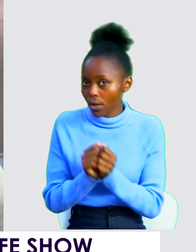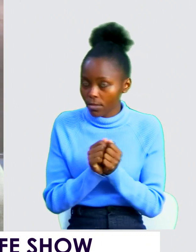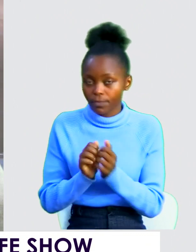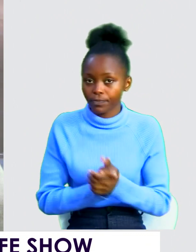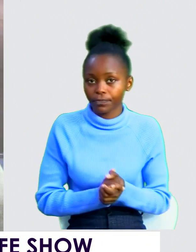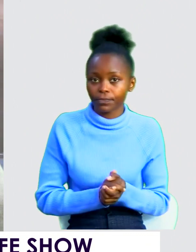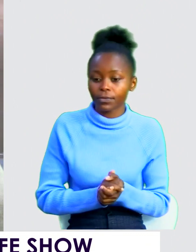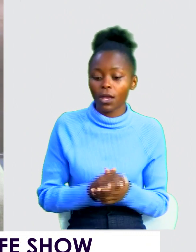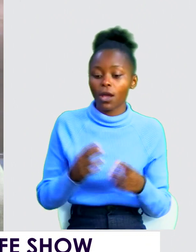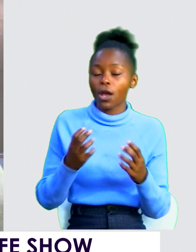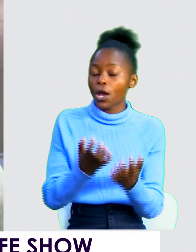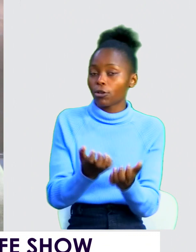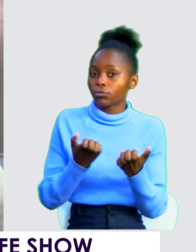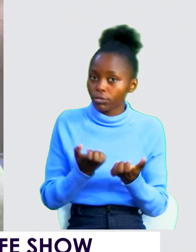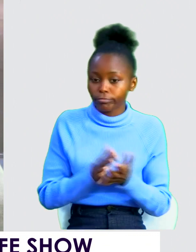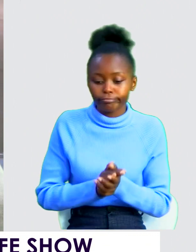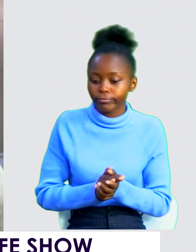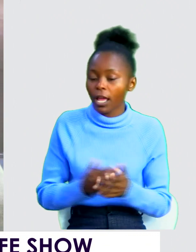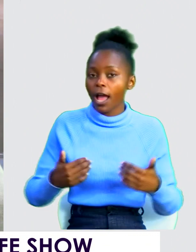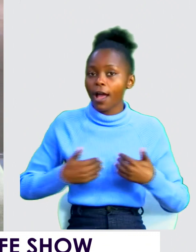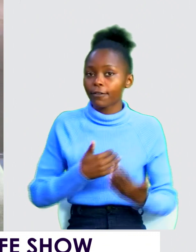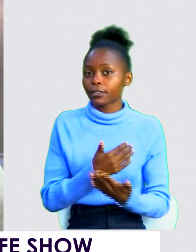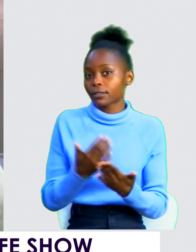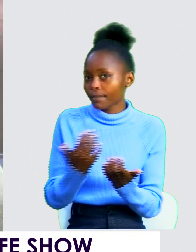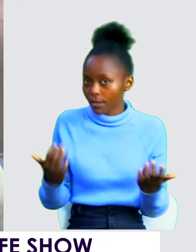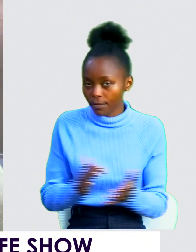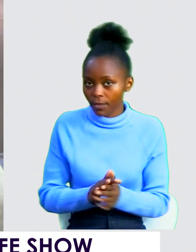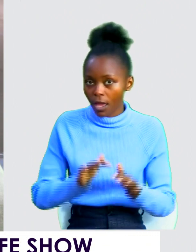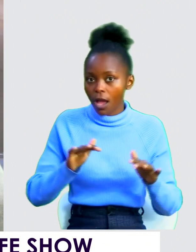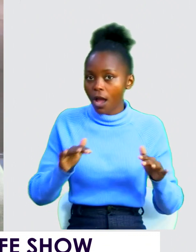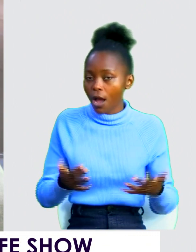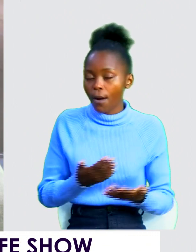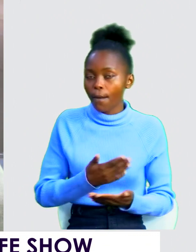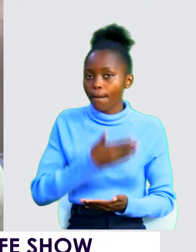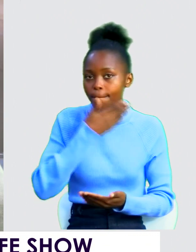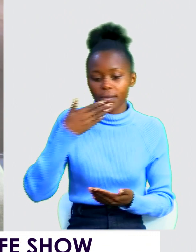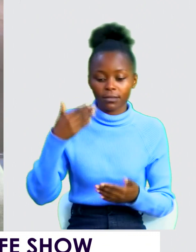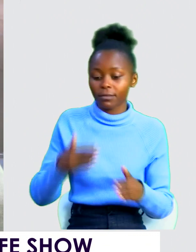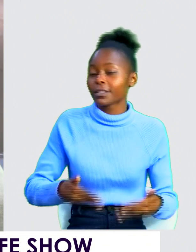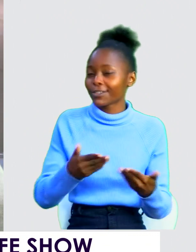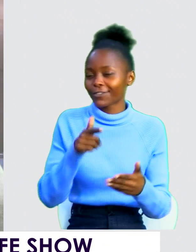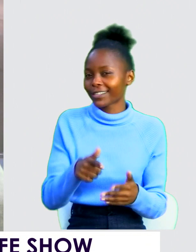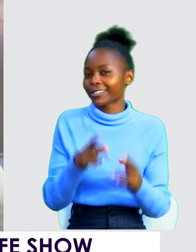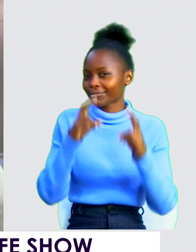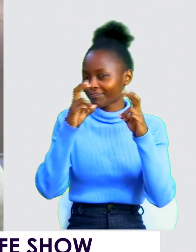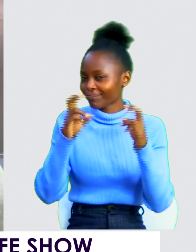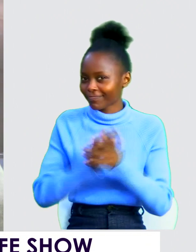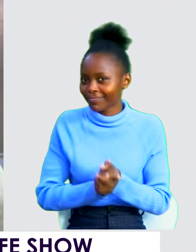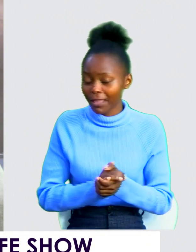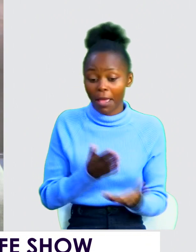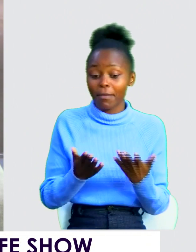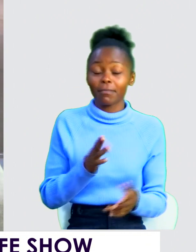You need to embrace some things on the inside. How best do I present this? I don't know. Maybe let me use a